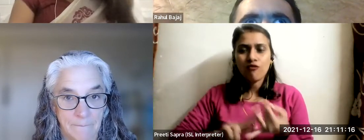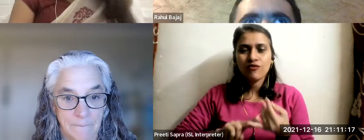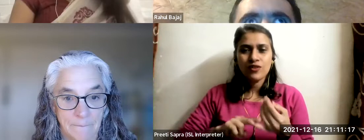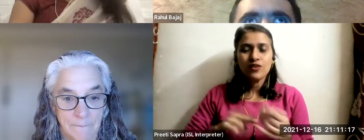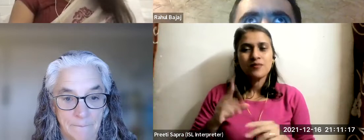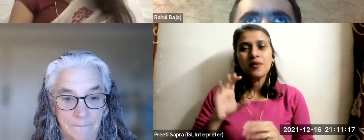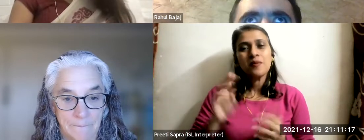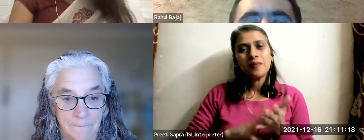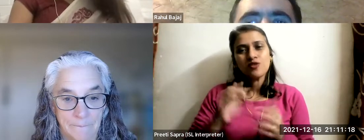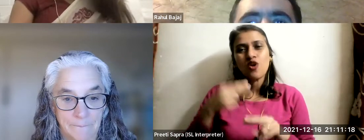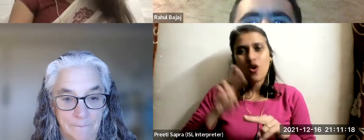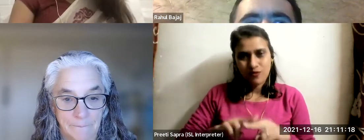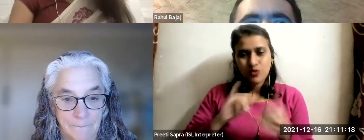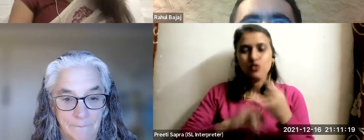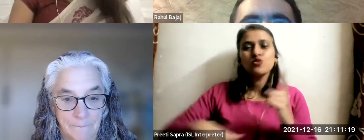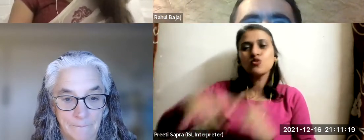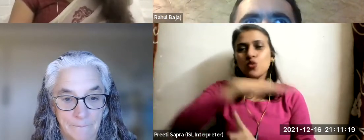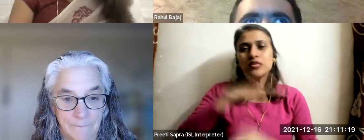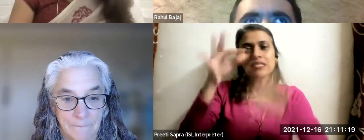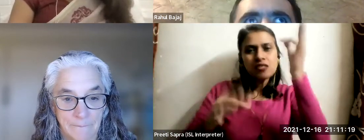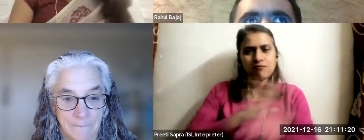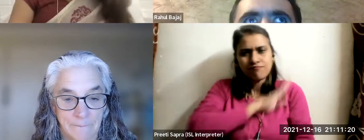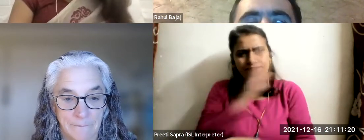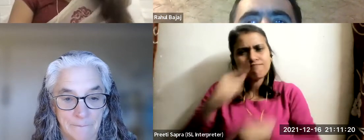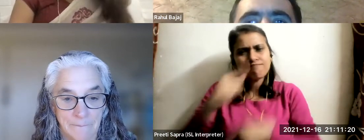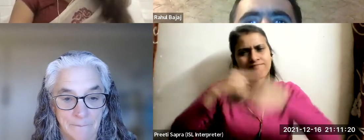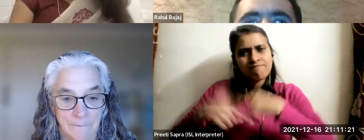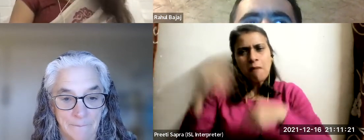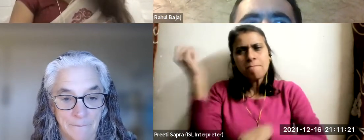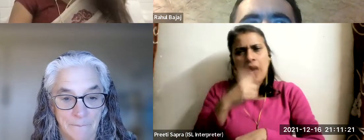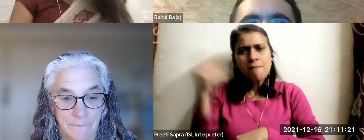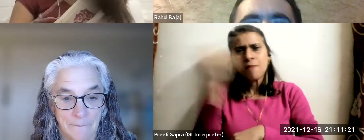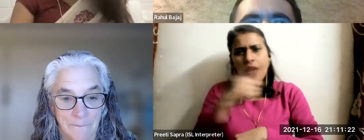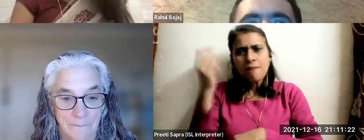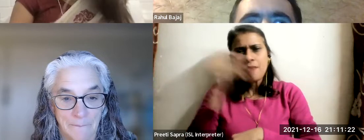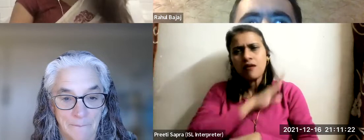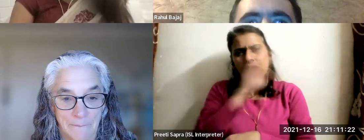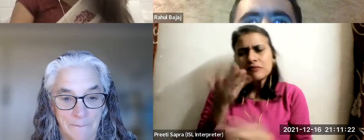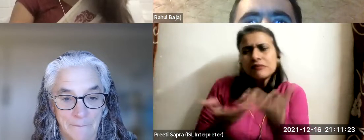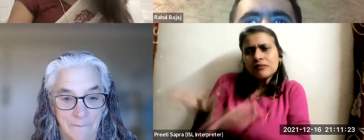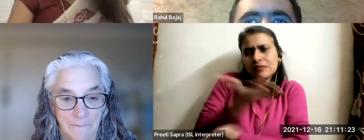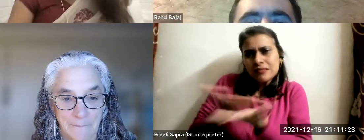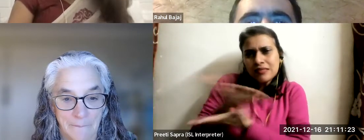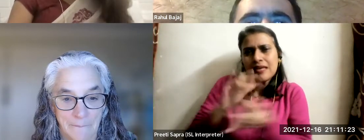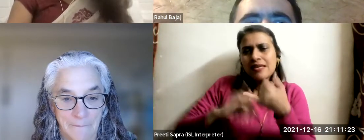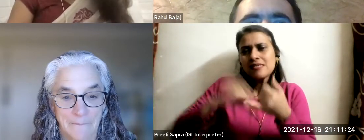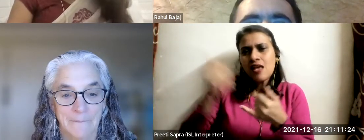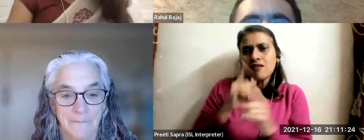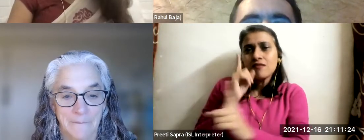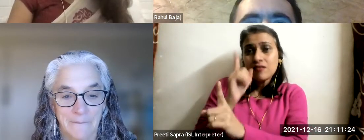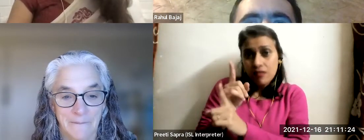sitting outside the secretary's room and trying to get them to listen to "We need accessibility in India." It took